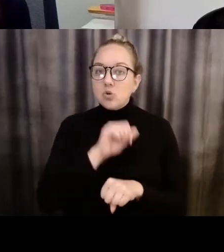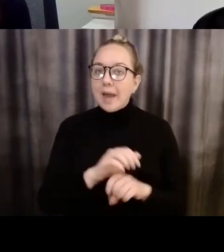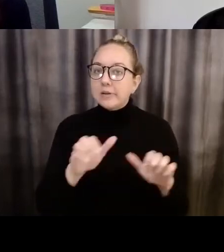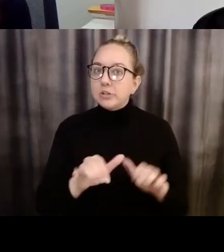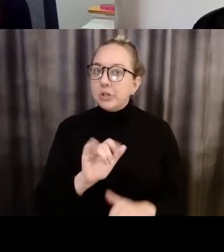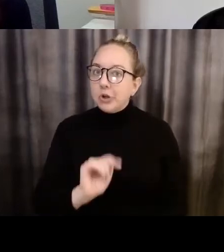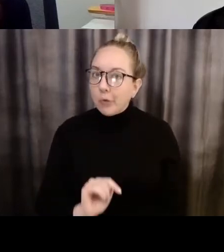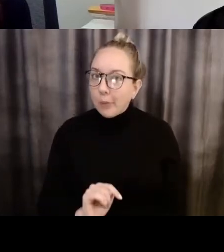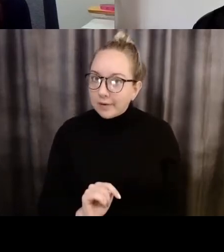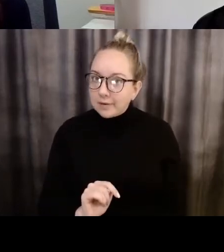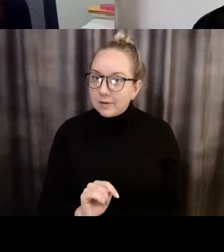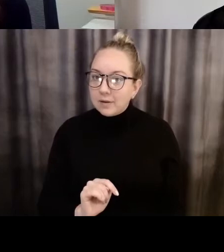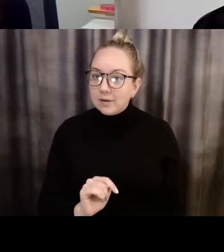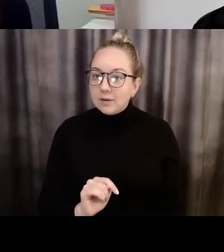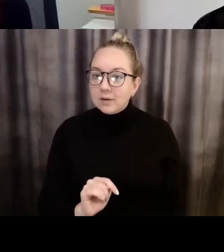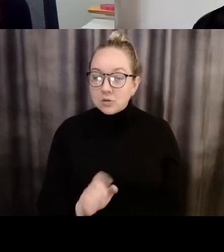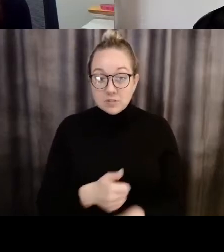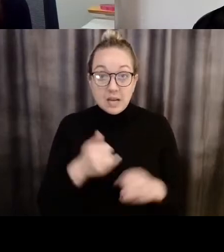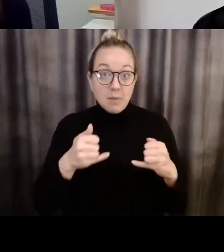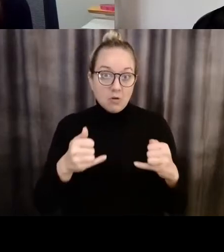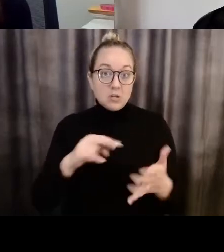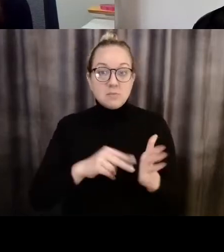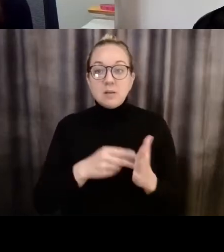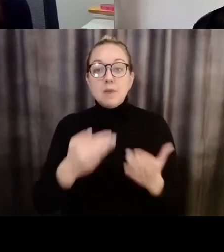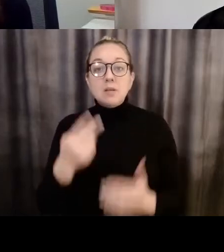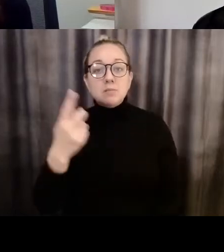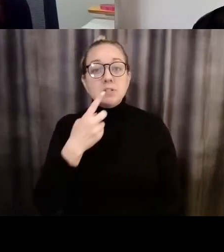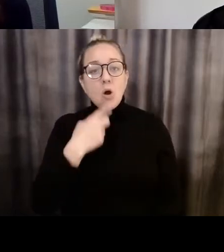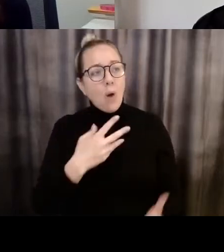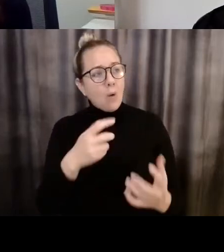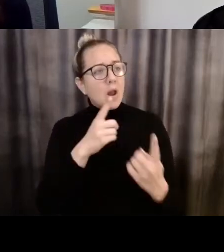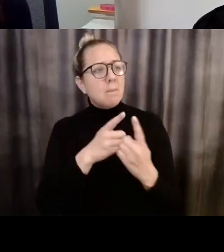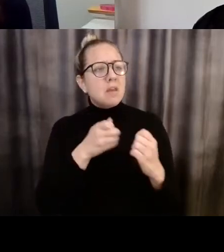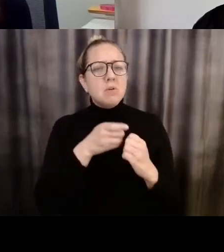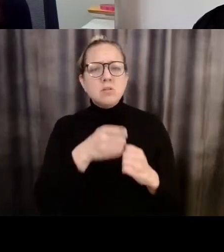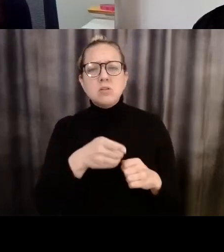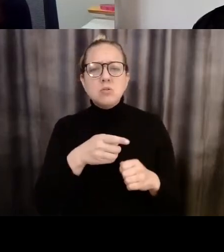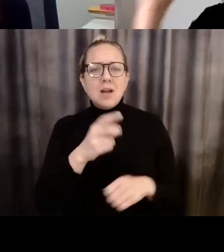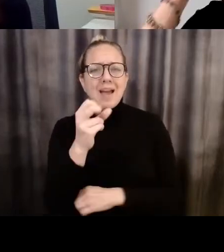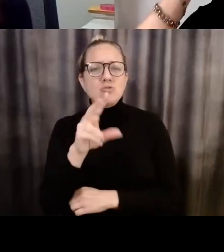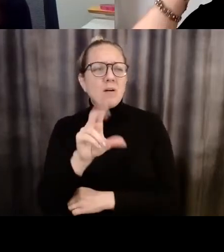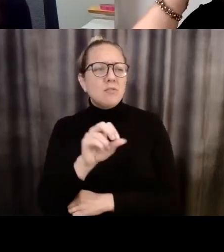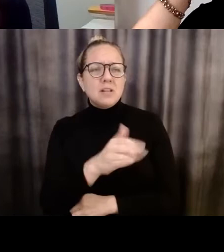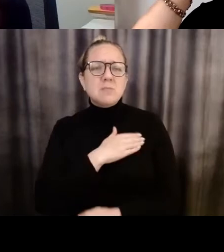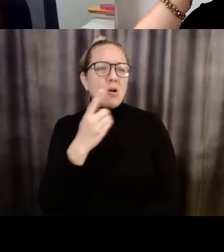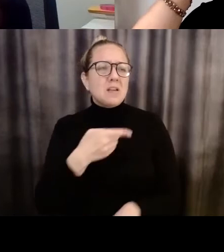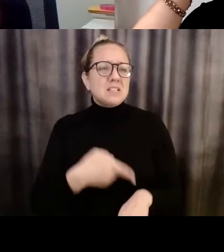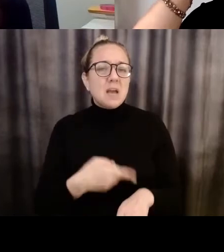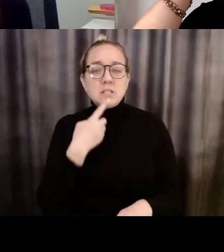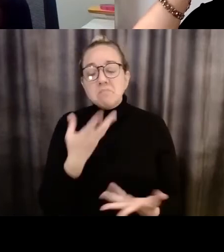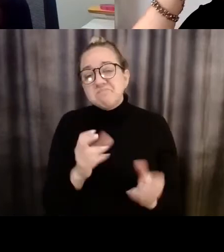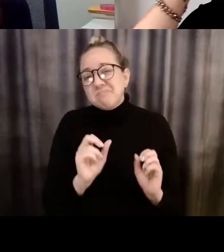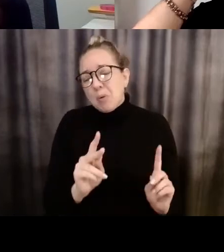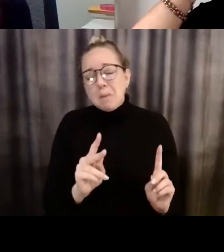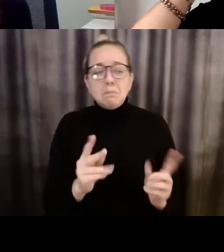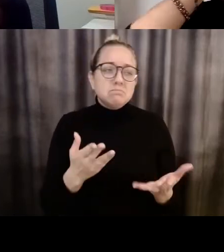is if someone tries to say, oh, you know what, I want to meet with you at 12:30 and that's the only time I can do today, then just say, well, can you do next week